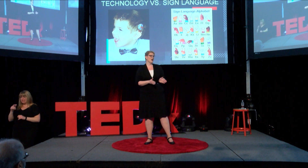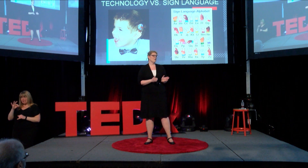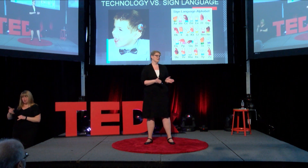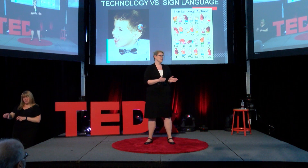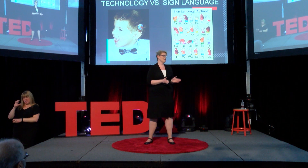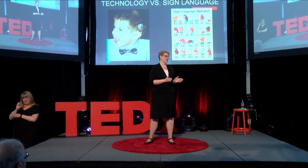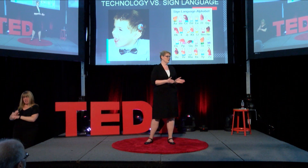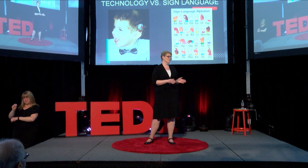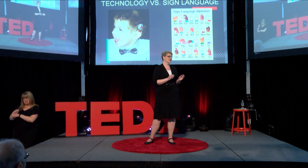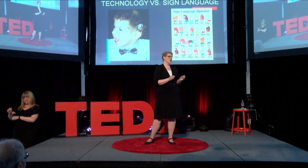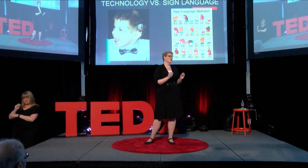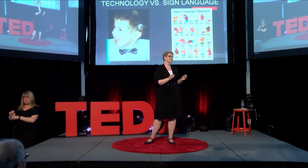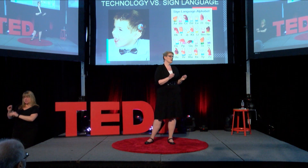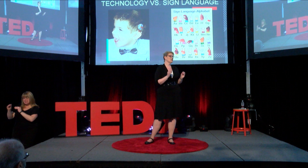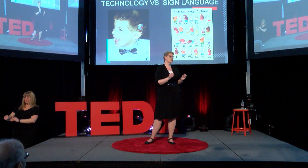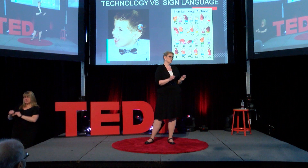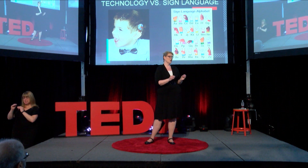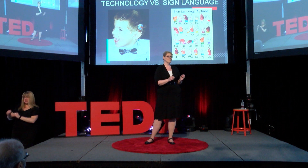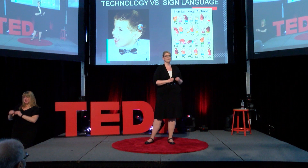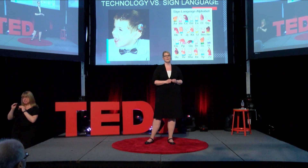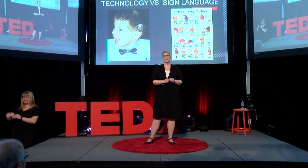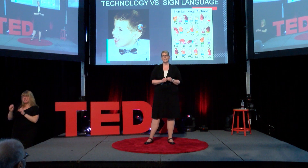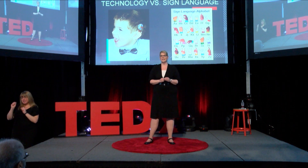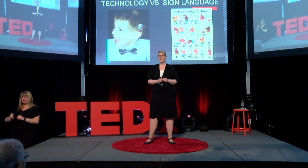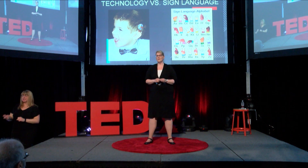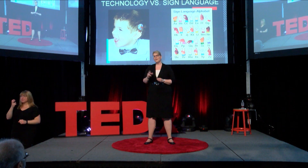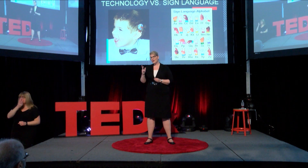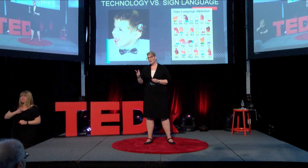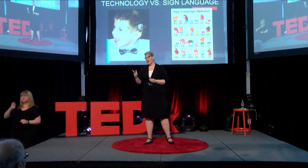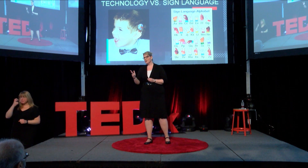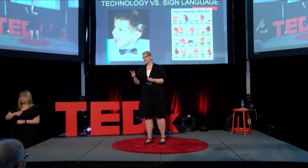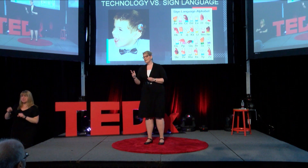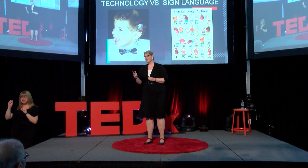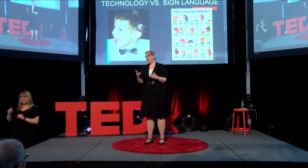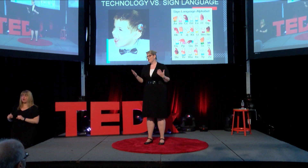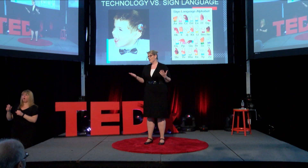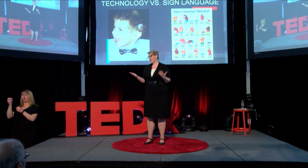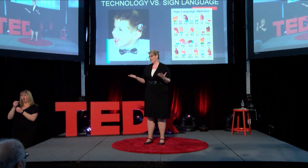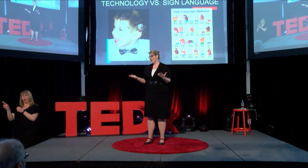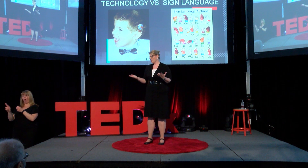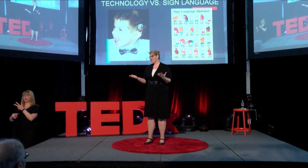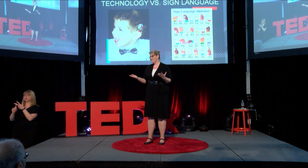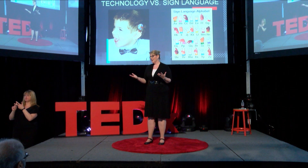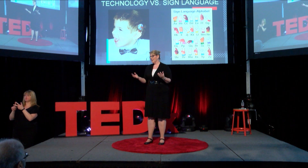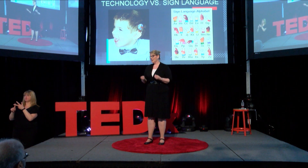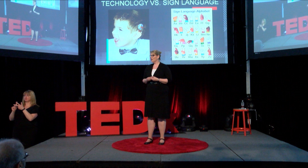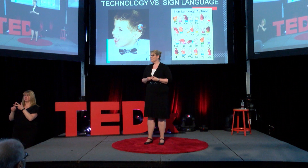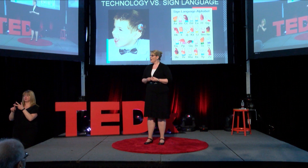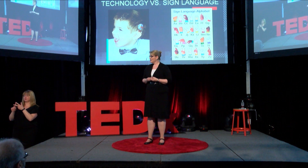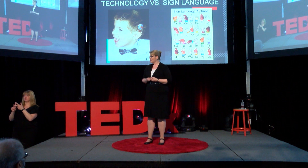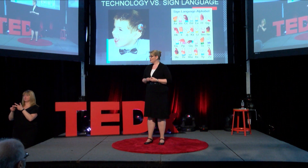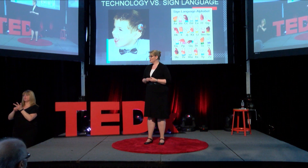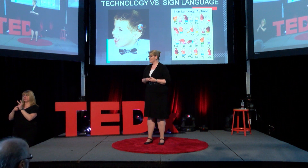on par with his hearing peers by the time he started school. The third option did not involve technology. It